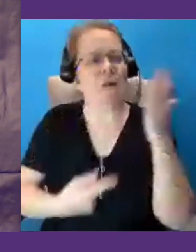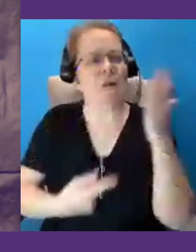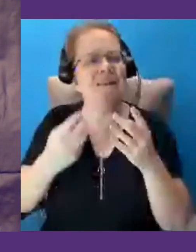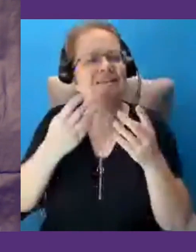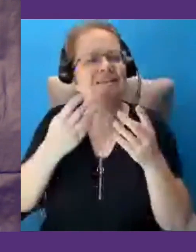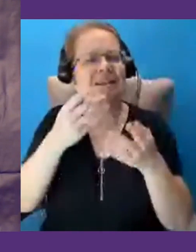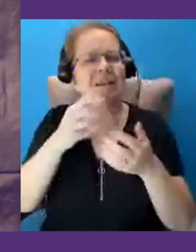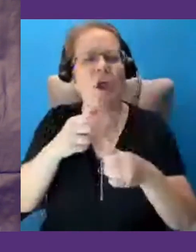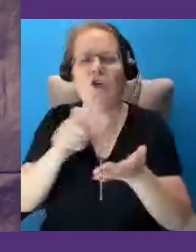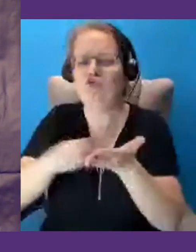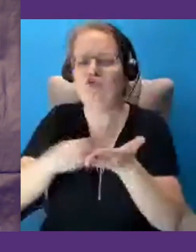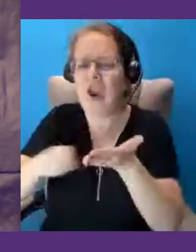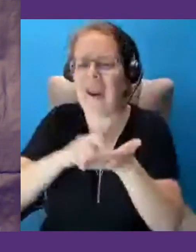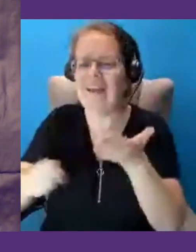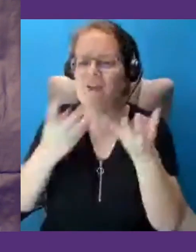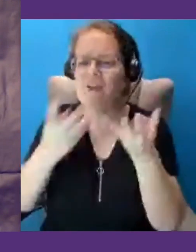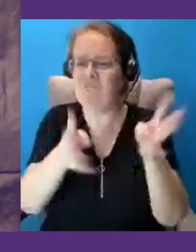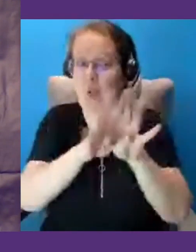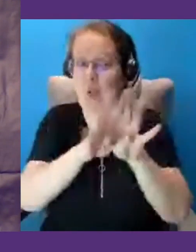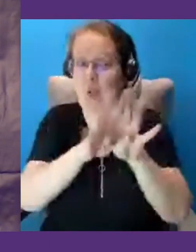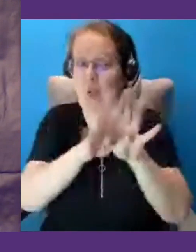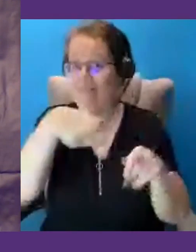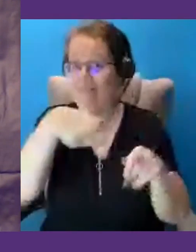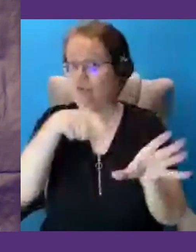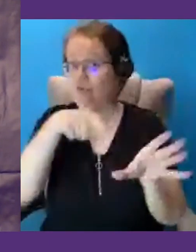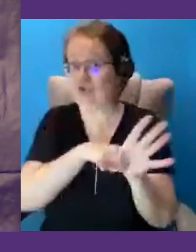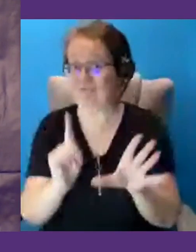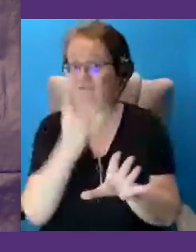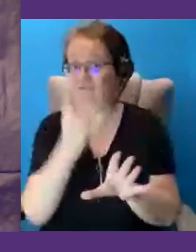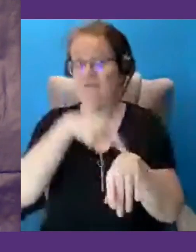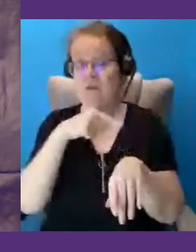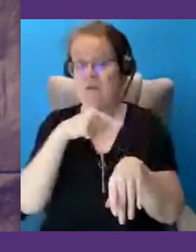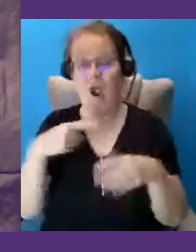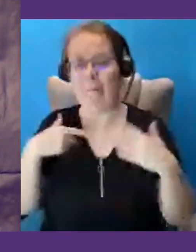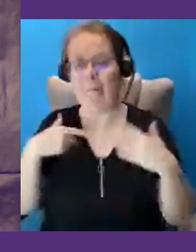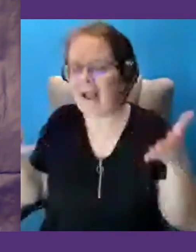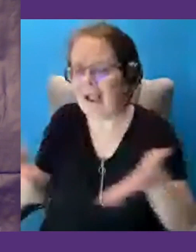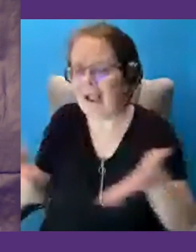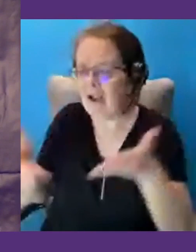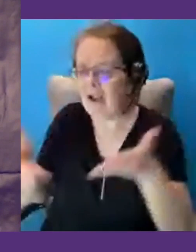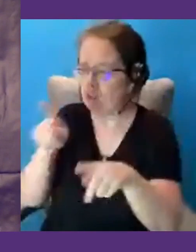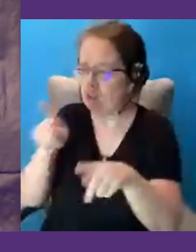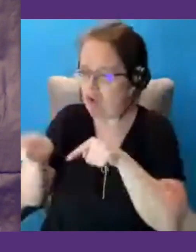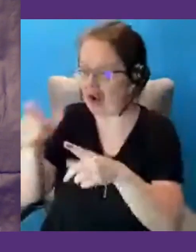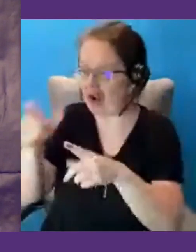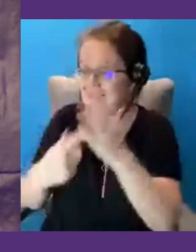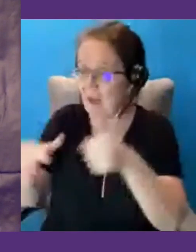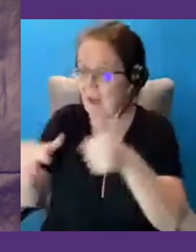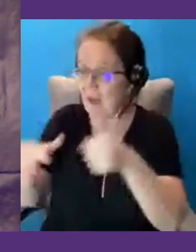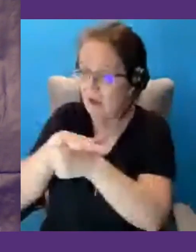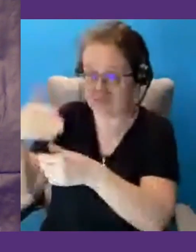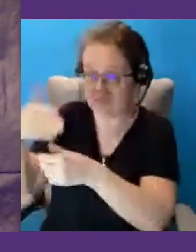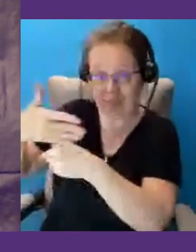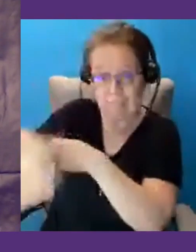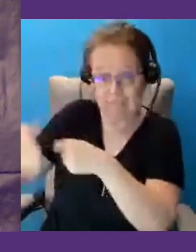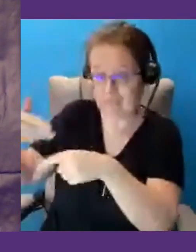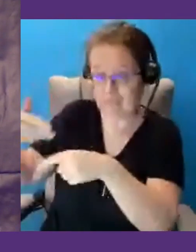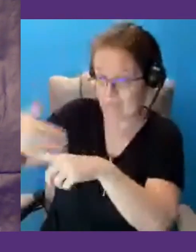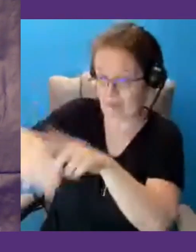conference dedicated to encouraging into journalism from disabled backgrounds, talking about some of the issues that they